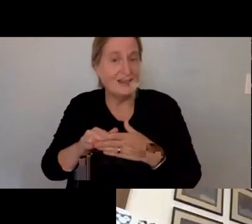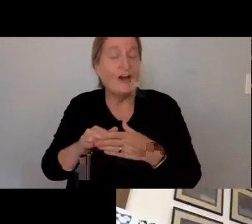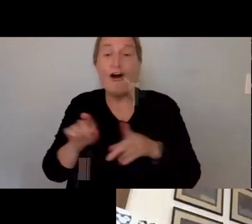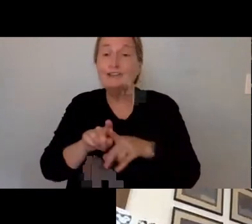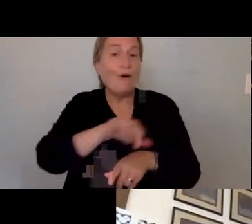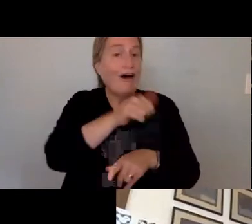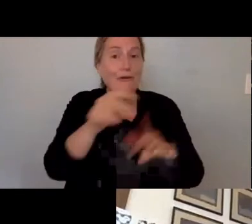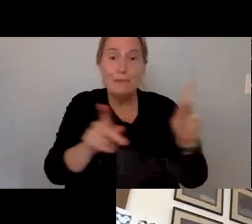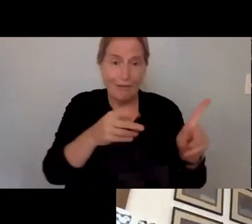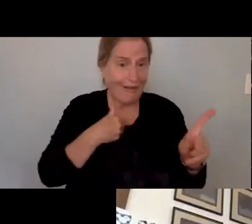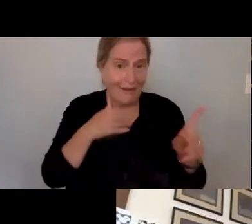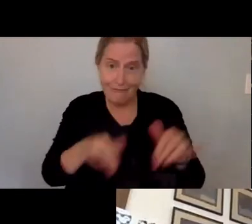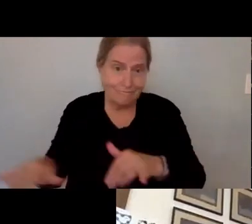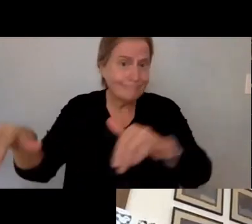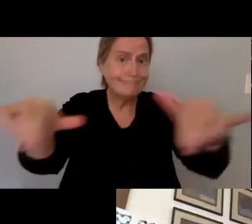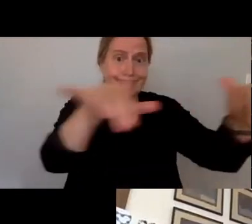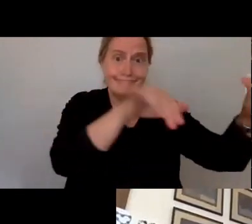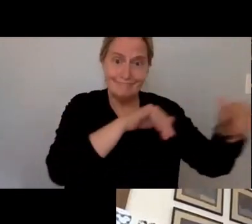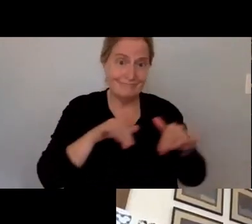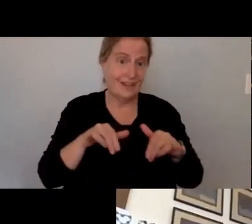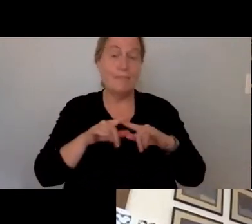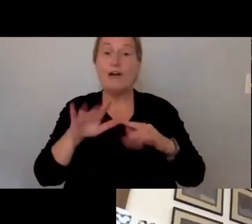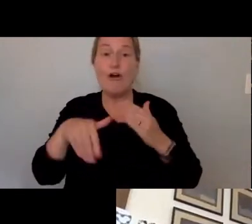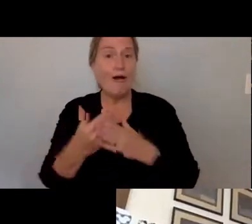the national level for the last 20 or 30 years.